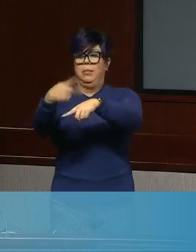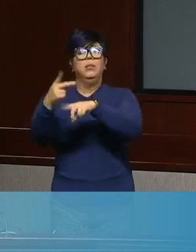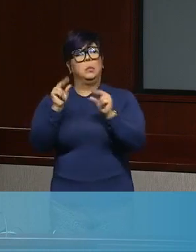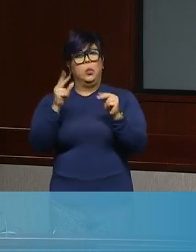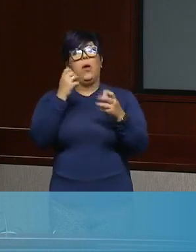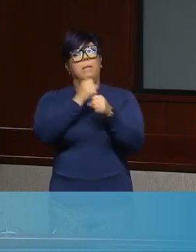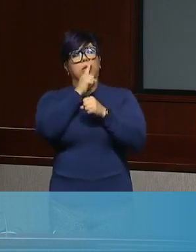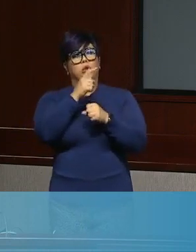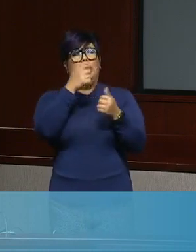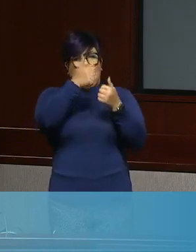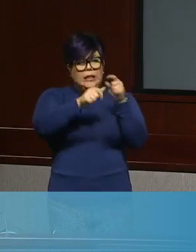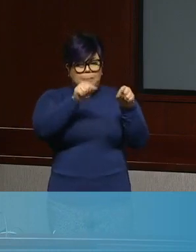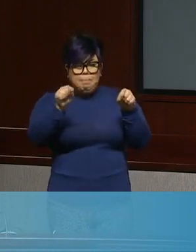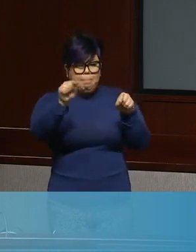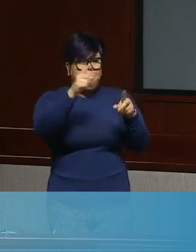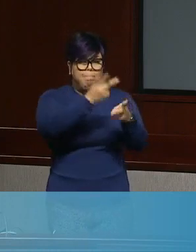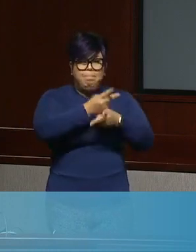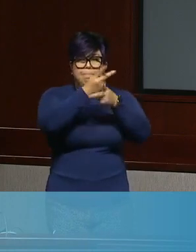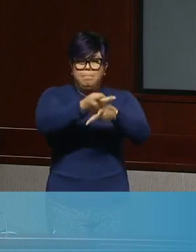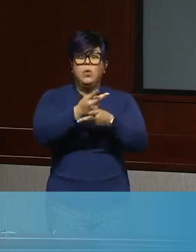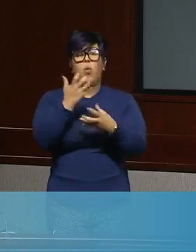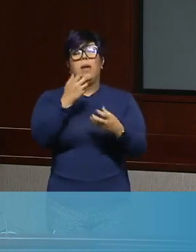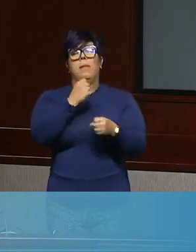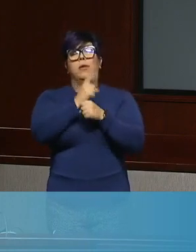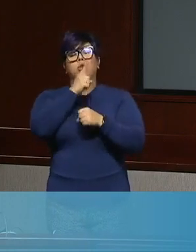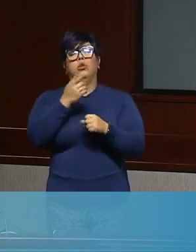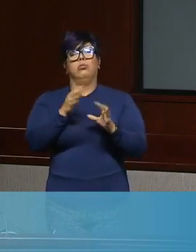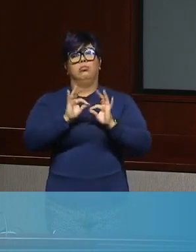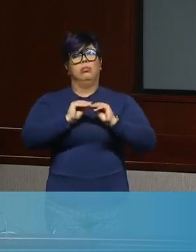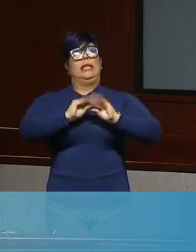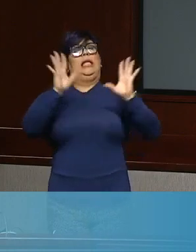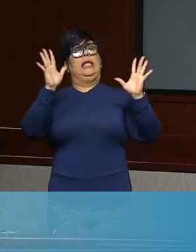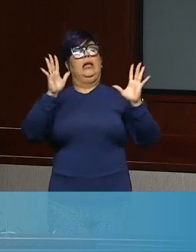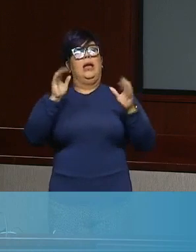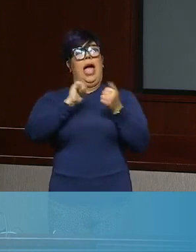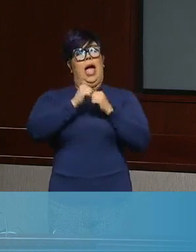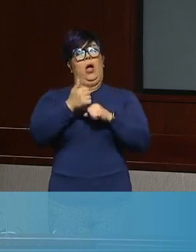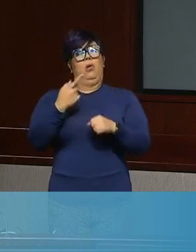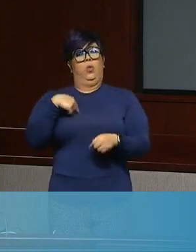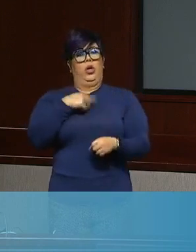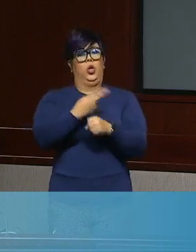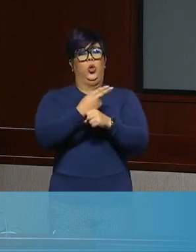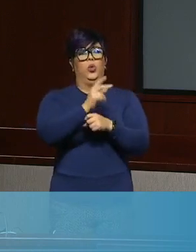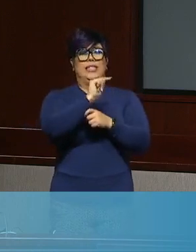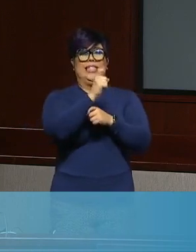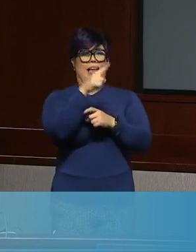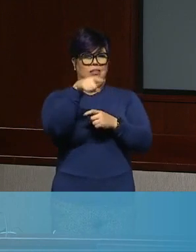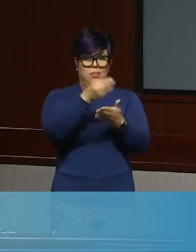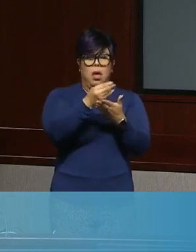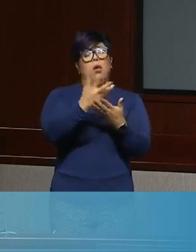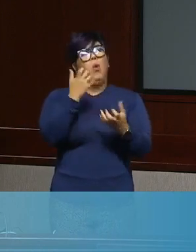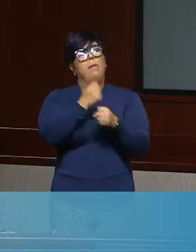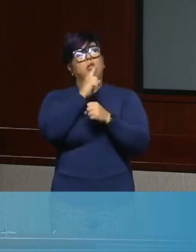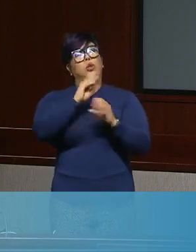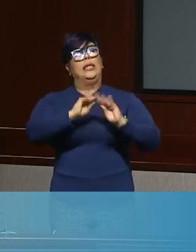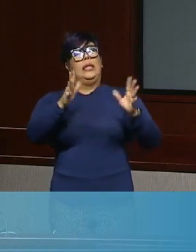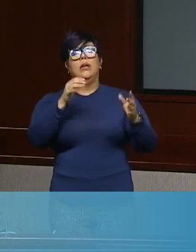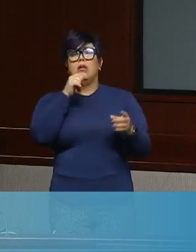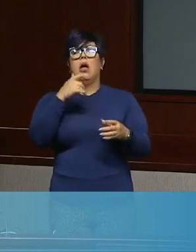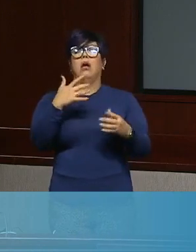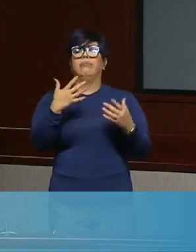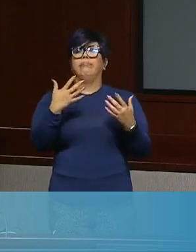program delivery, and maximizing efficiency and use of taxpayer resources. And I want to thank the City of